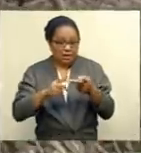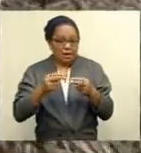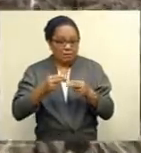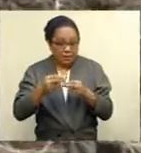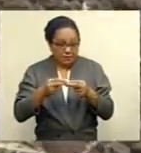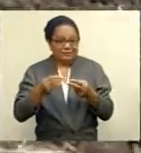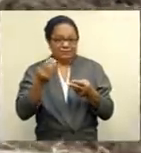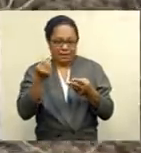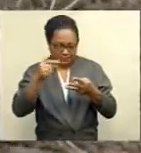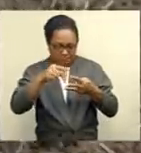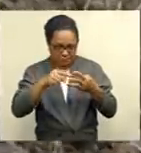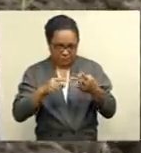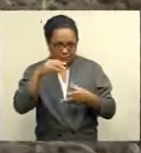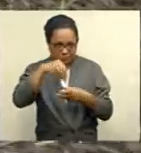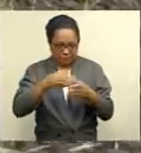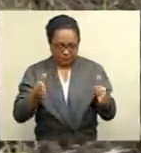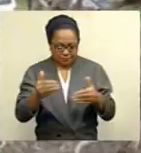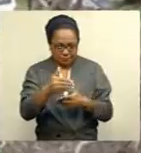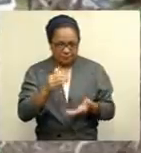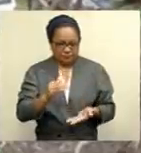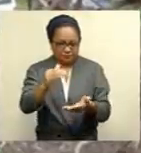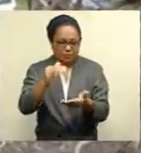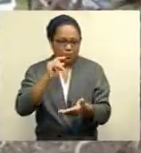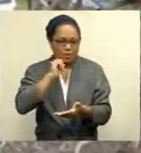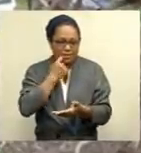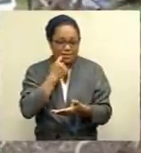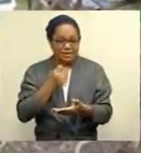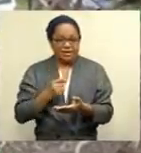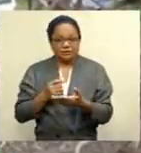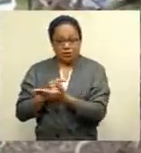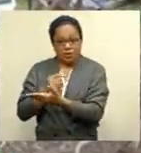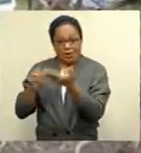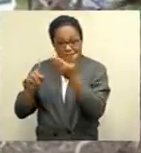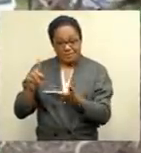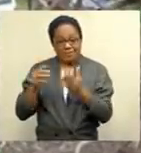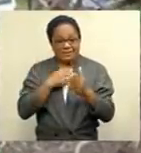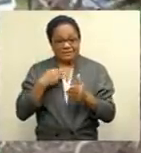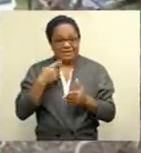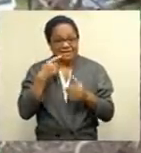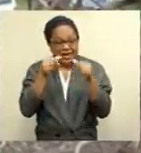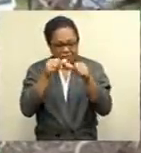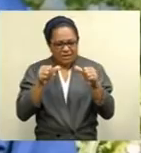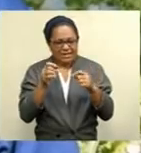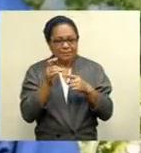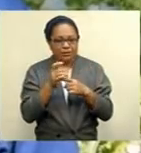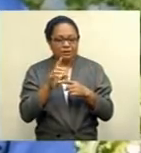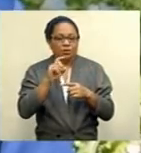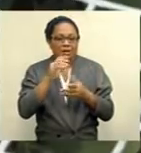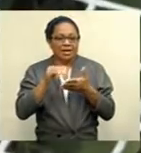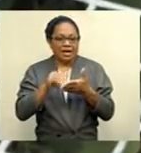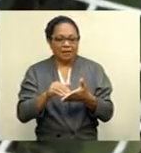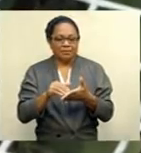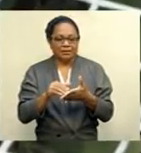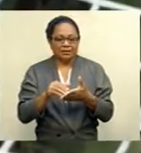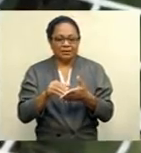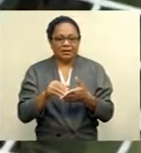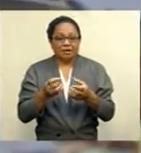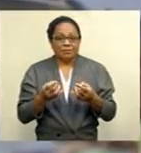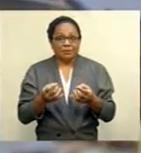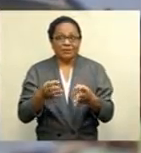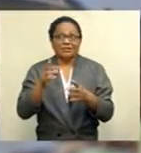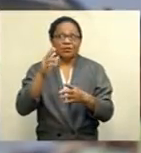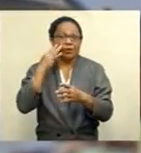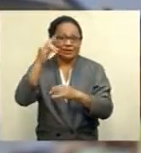cash. Minister Dr. Mahendra Reddy says agriculture is vital in preparation for the reopening of international borders, as those